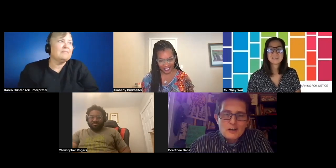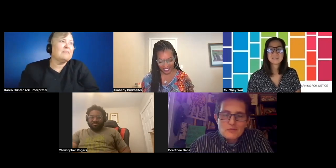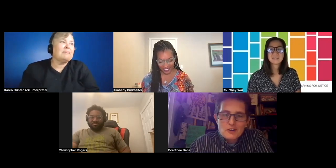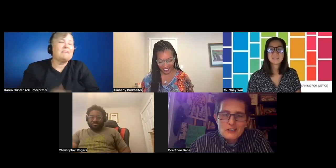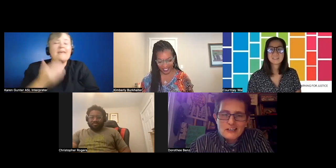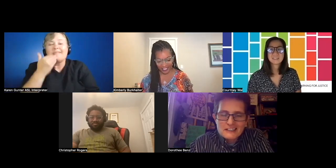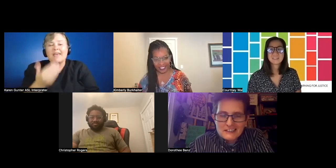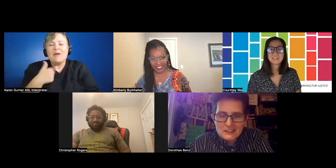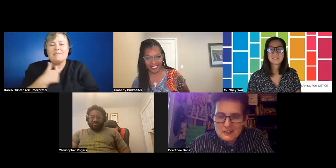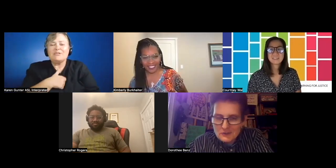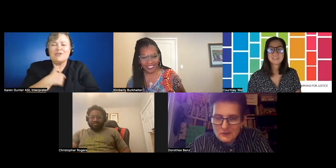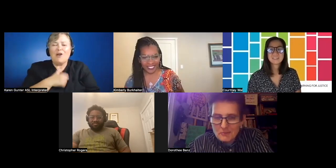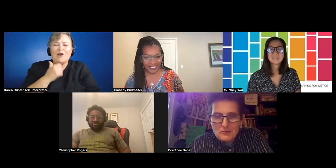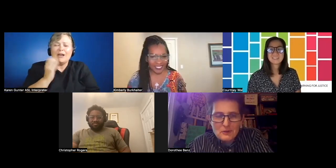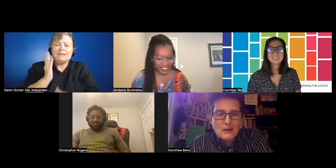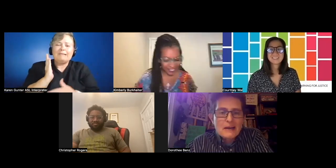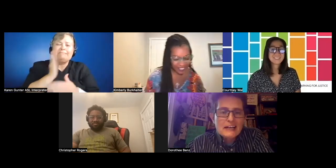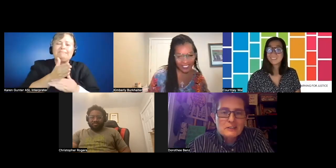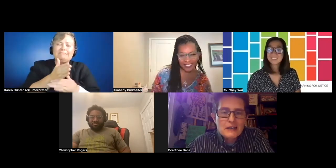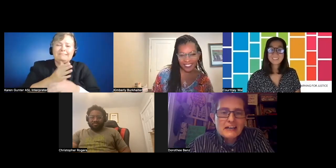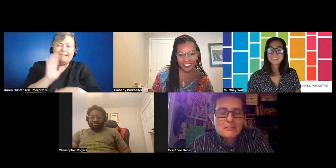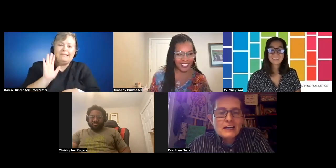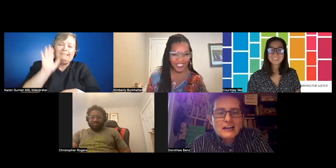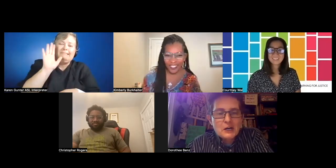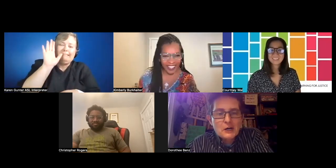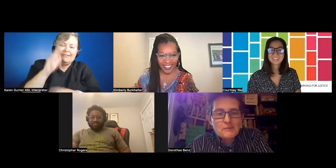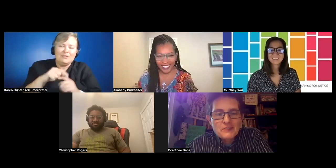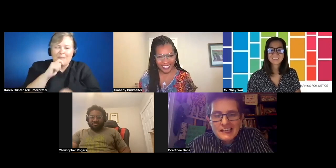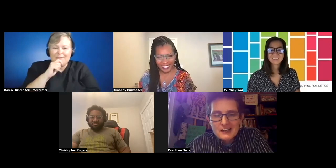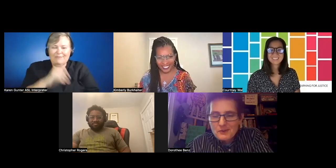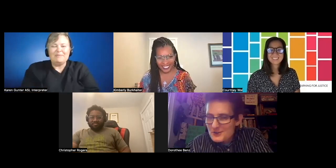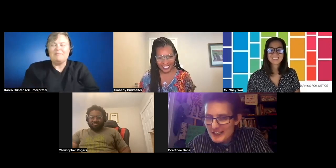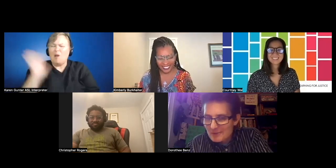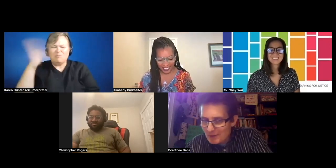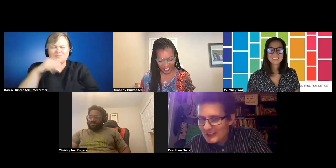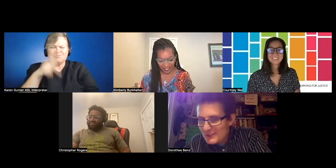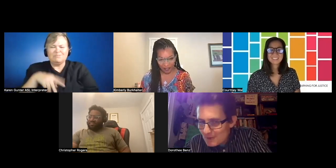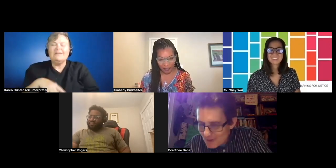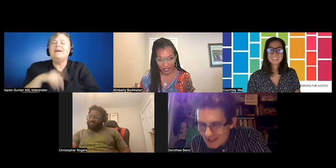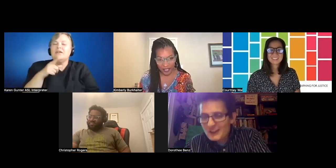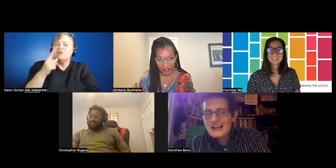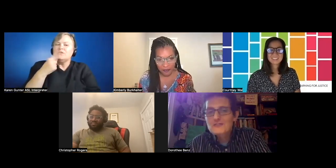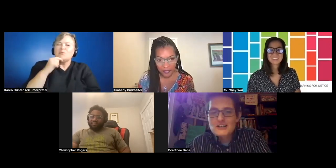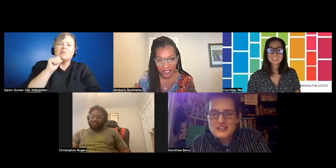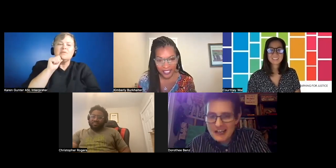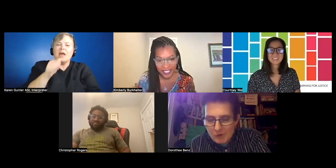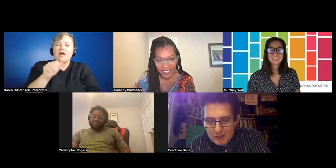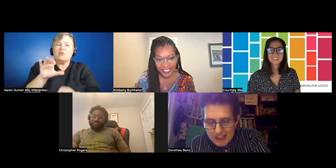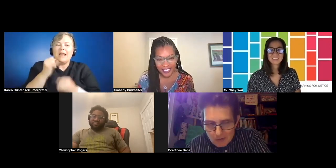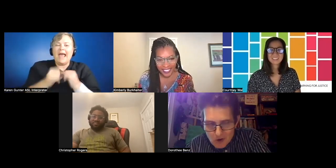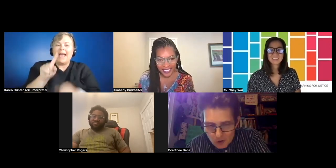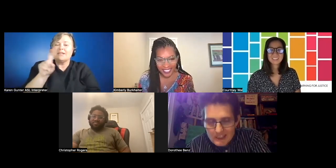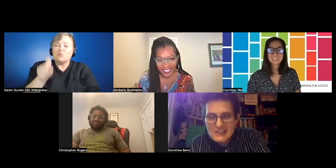Thank you. I'm sorry to sort of push my way back to the mic. It's but, okay. When you said we weren't going to do, a last question, I